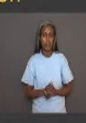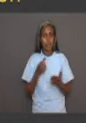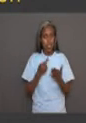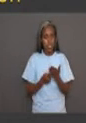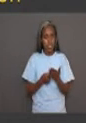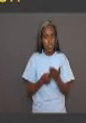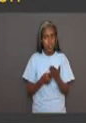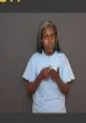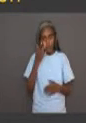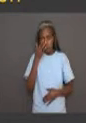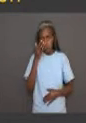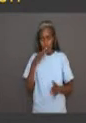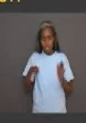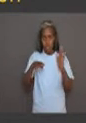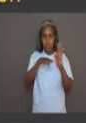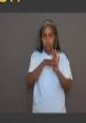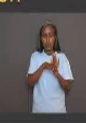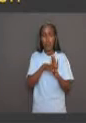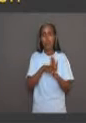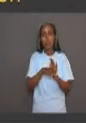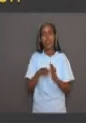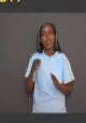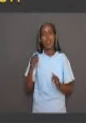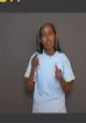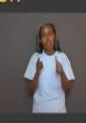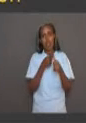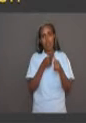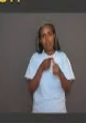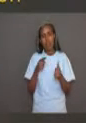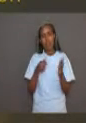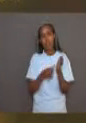is usually denoted by the alpha symbol.